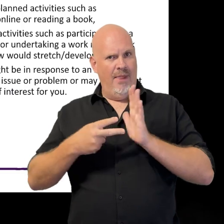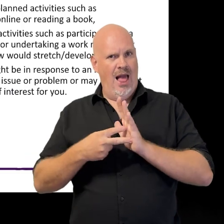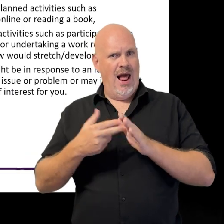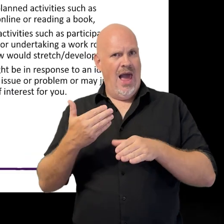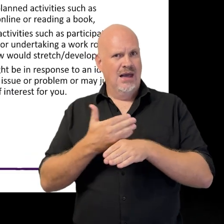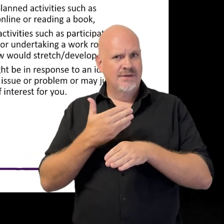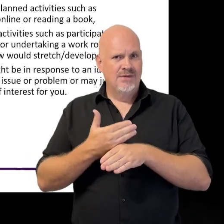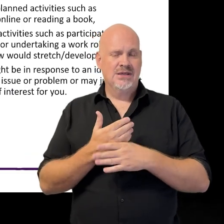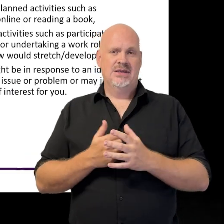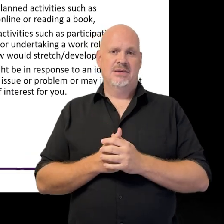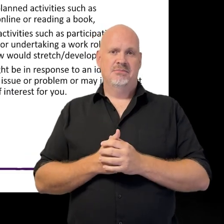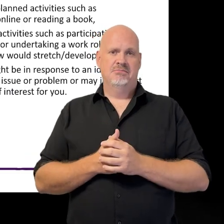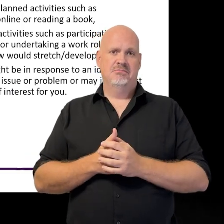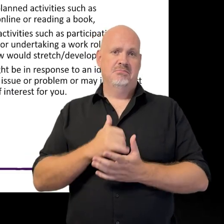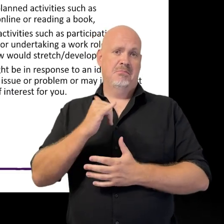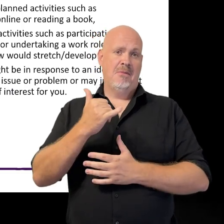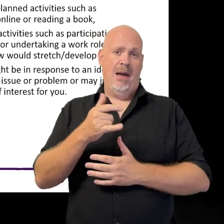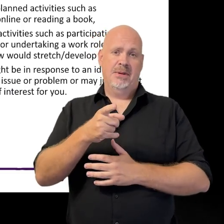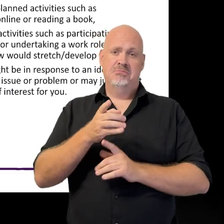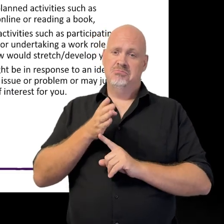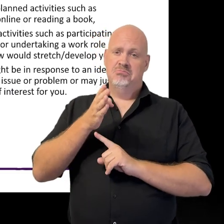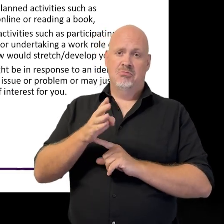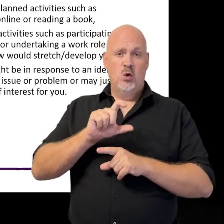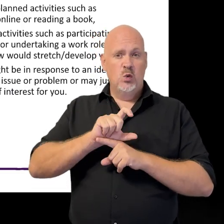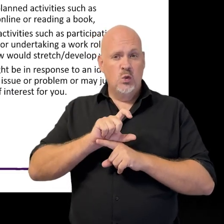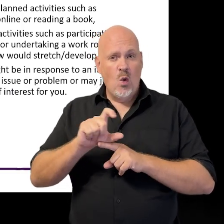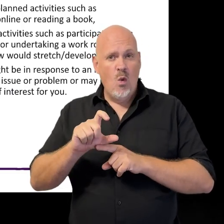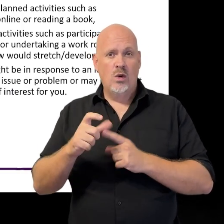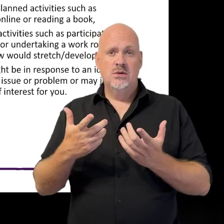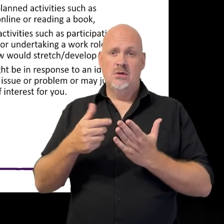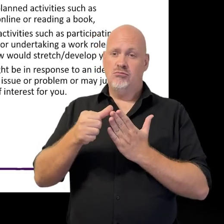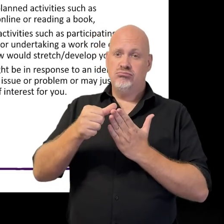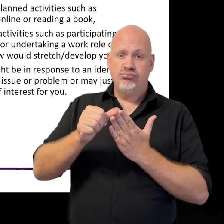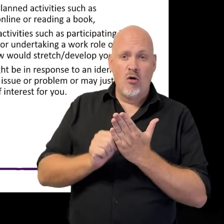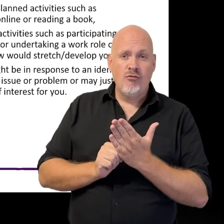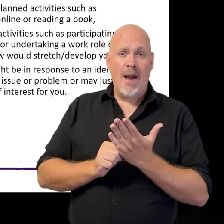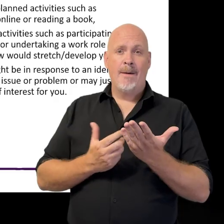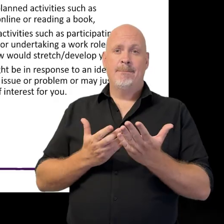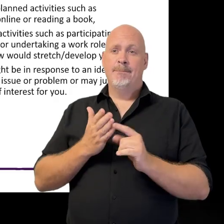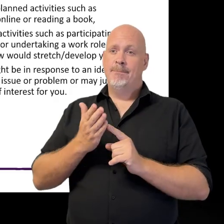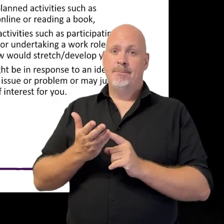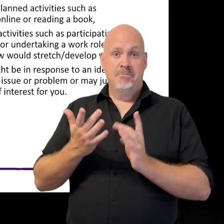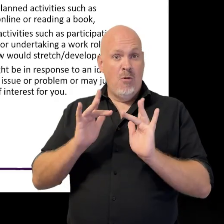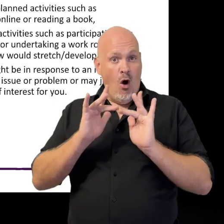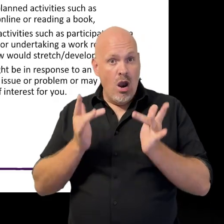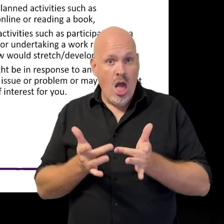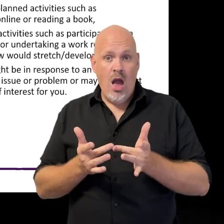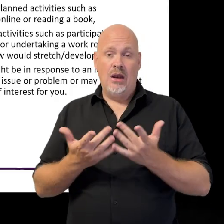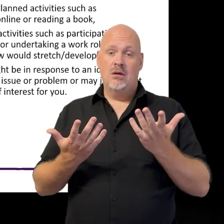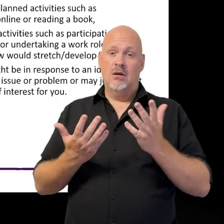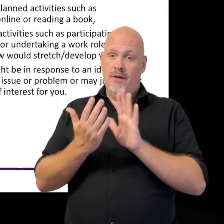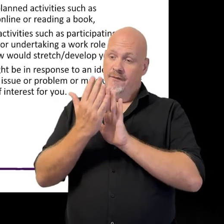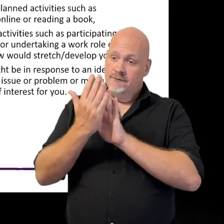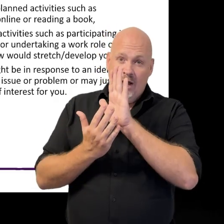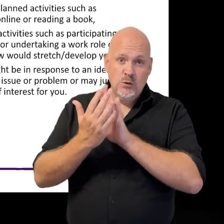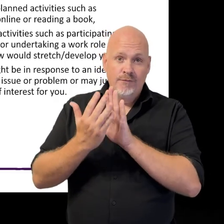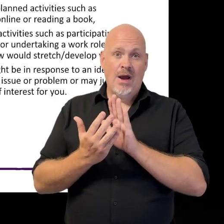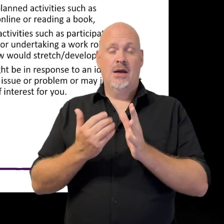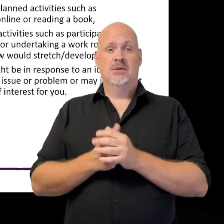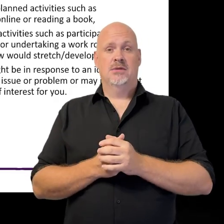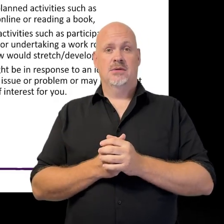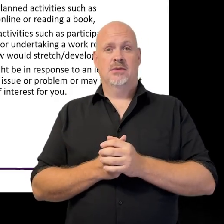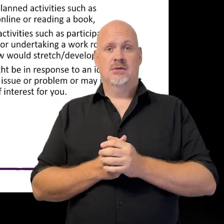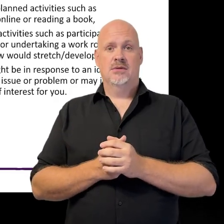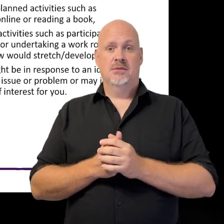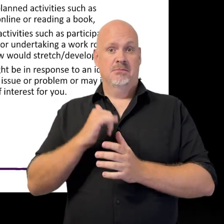which activities you choose, you can think very widely there. They could be formal planned activities. You may have been on a